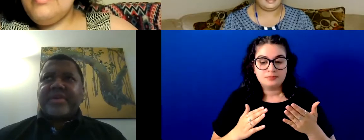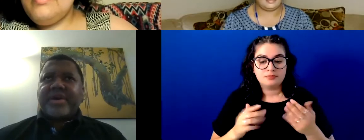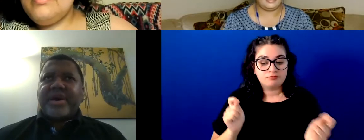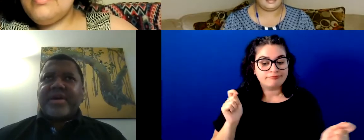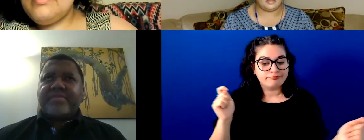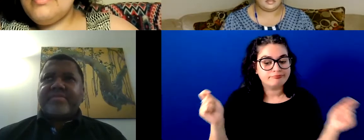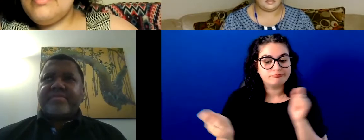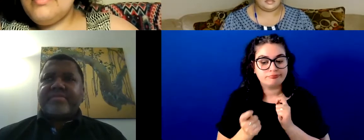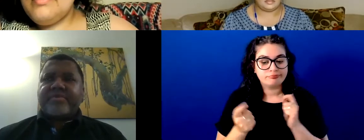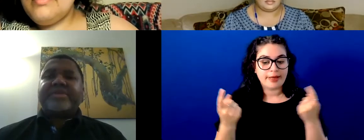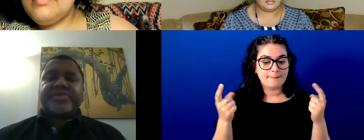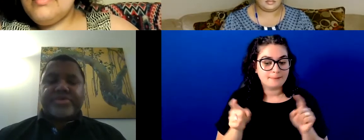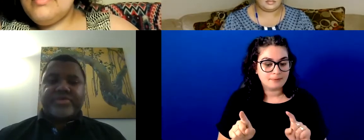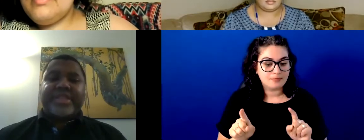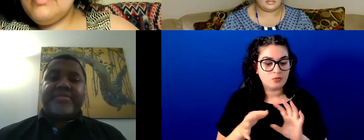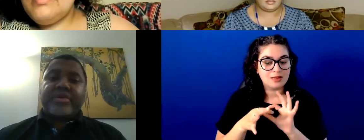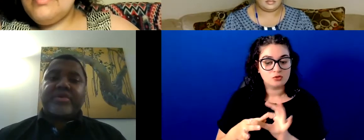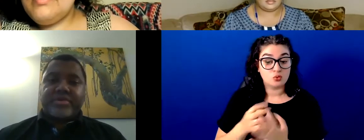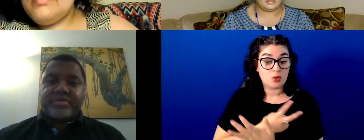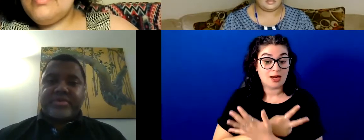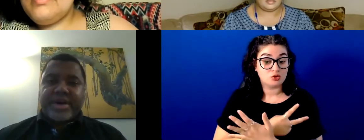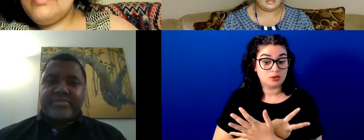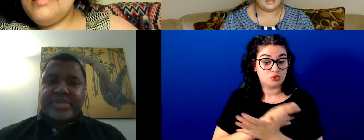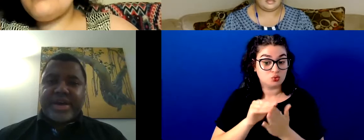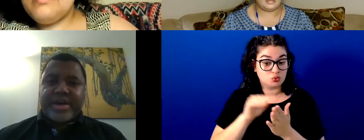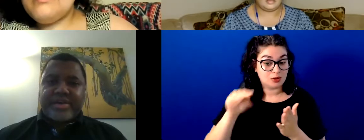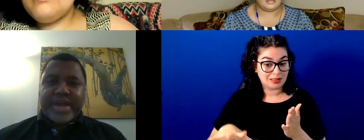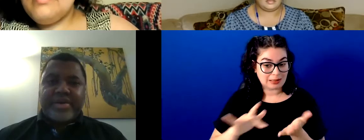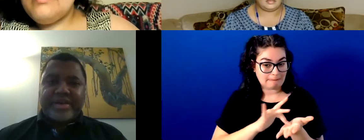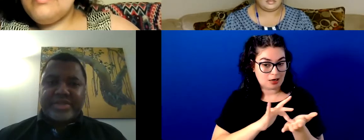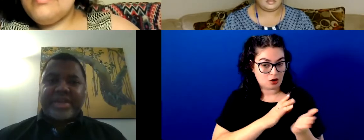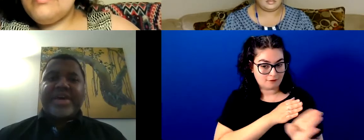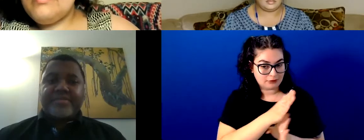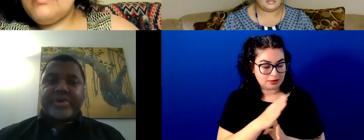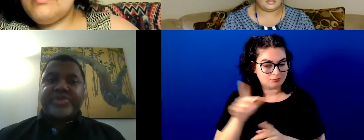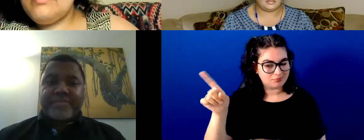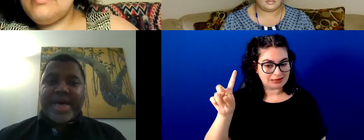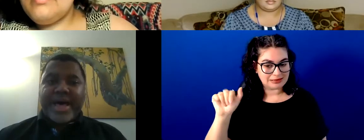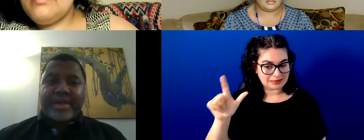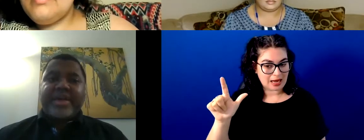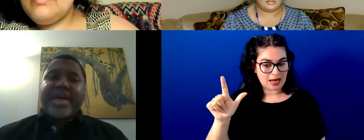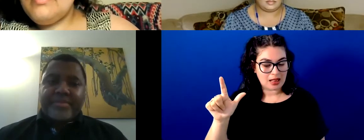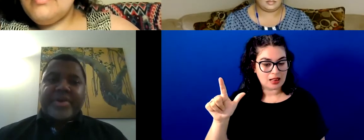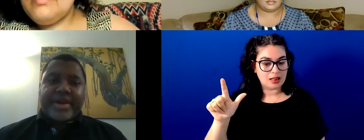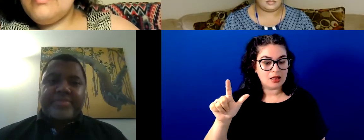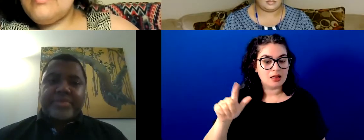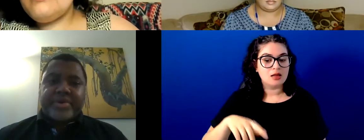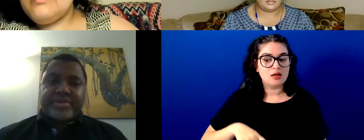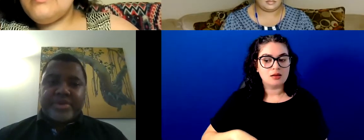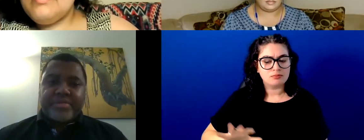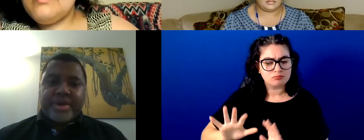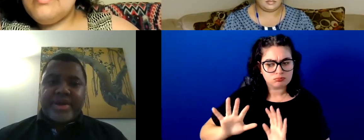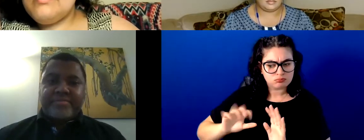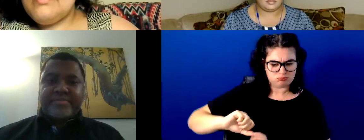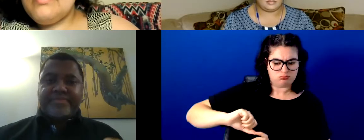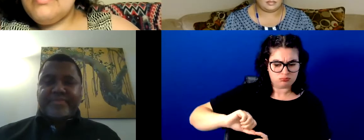the graduate students in the medical side of Dalhousie, pushing back and bringing up the points that